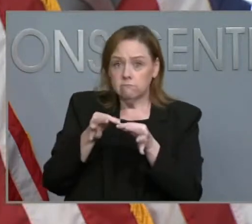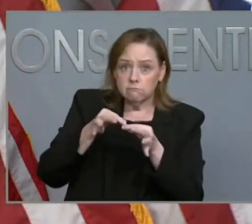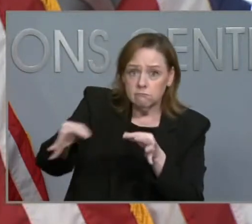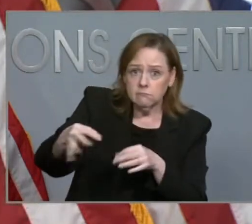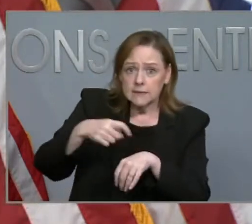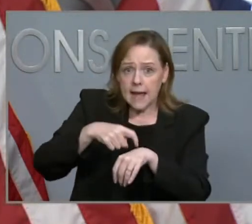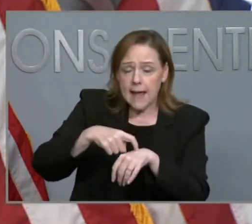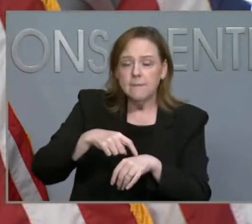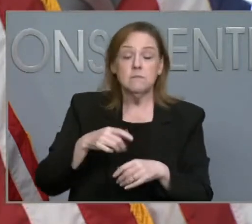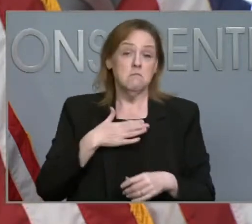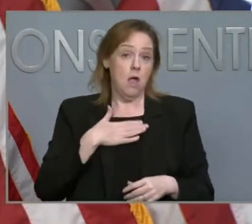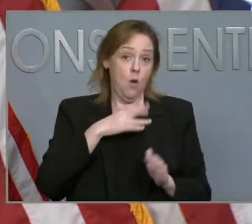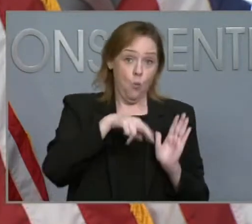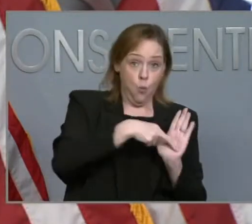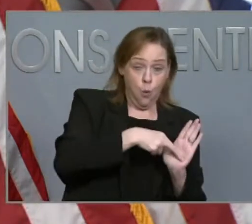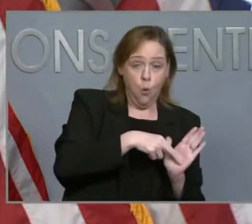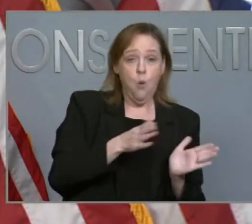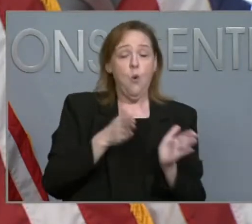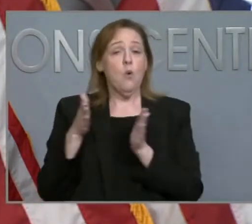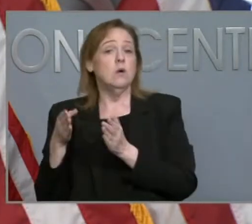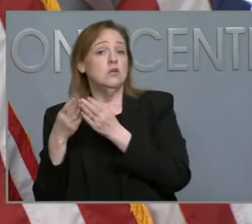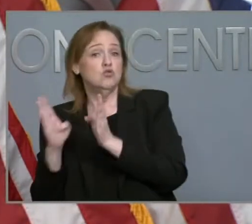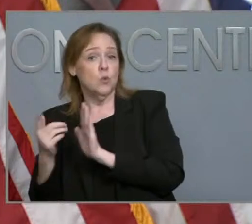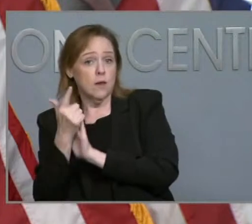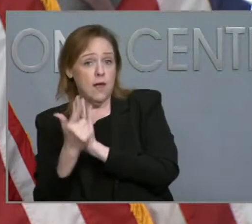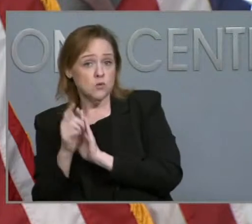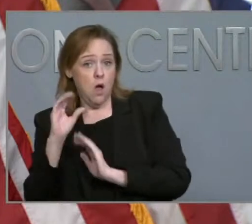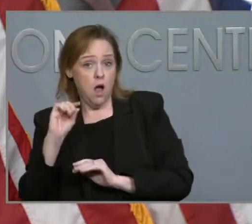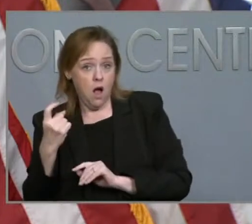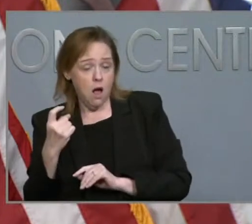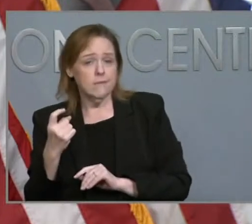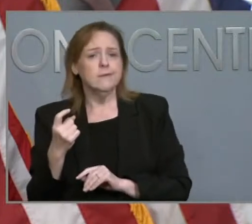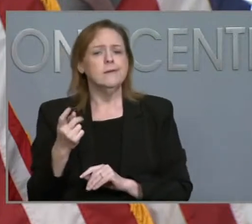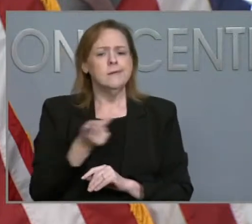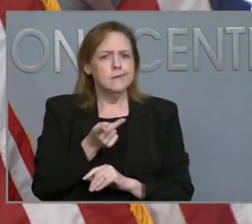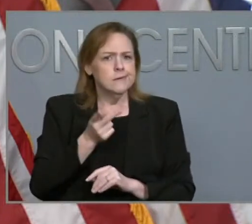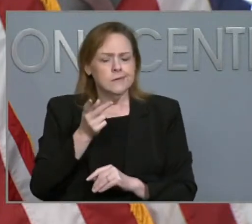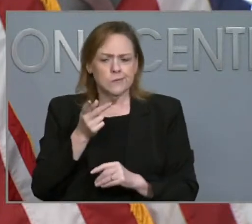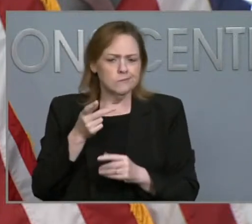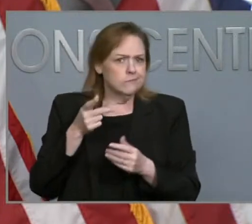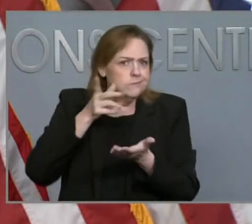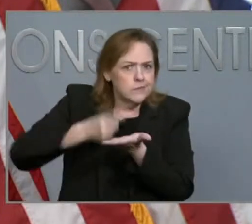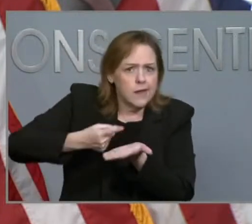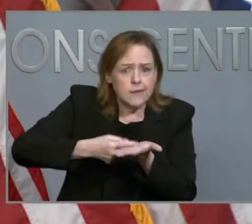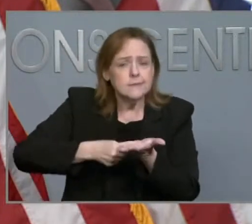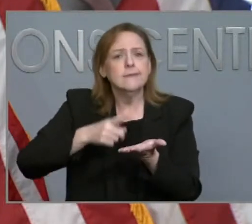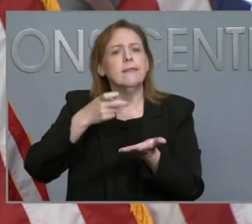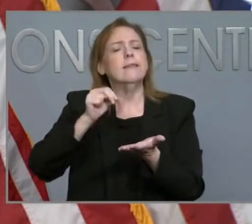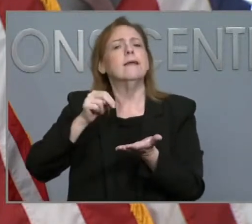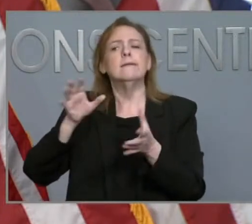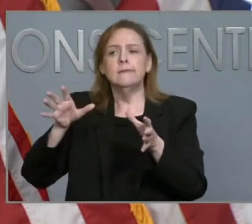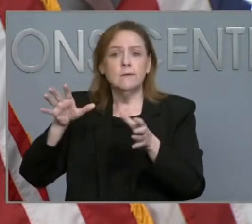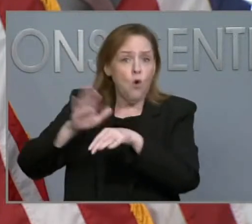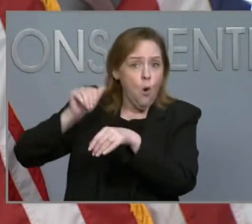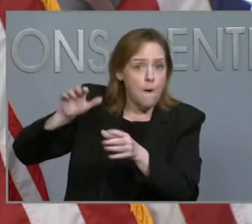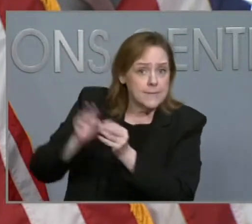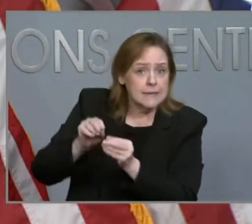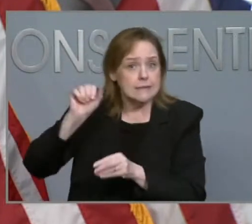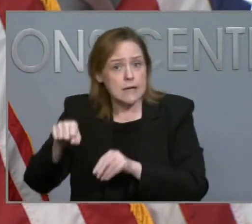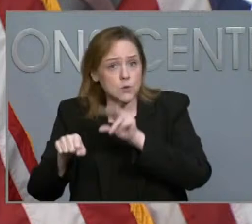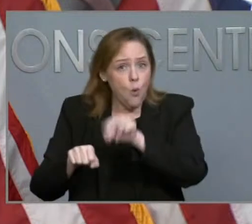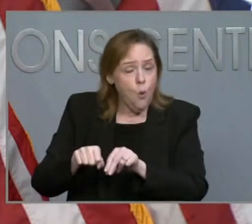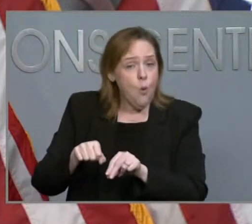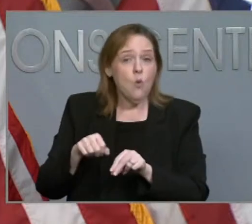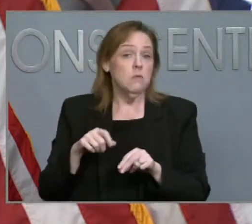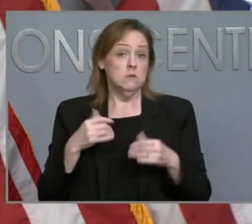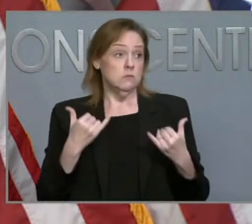Counsel Cox, we will take that information to the board members, determine if a meeting needs to be called, and at this time there's